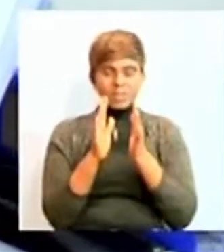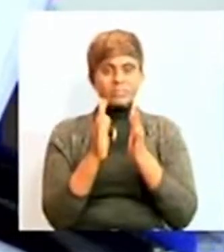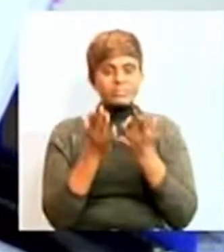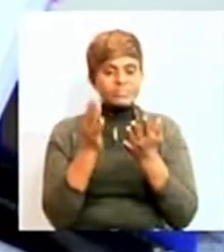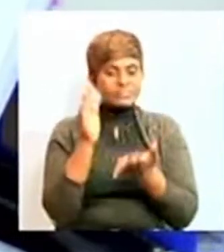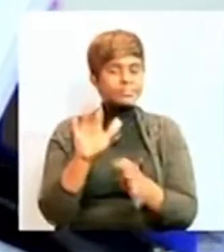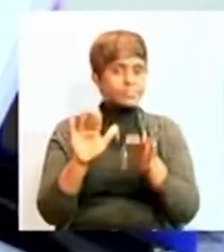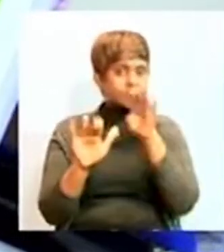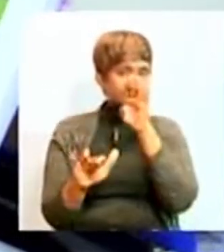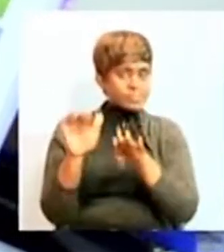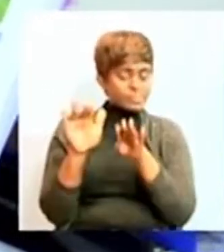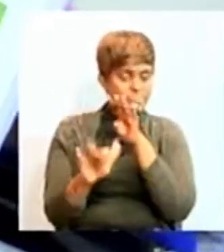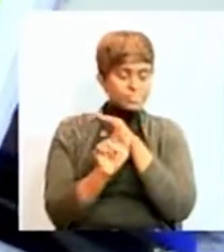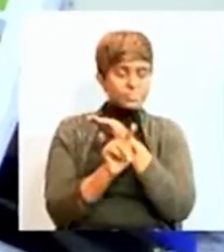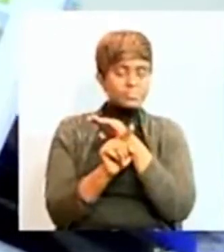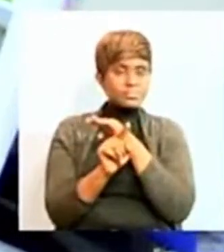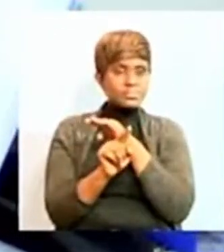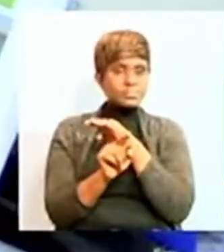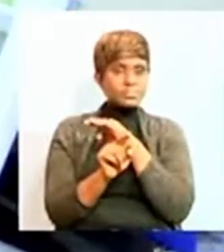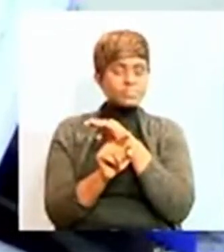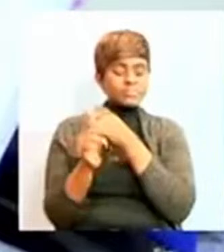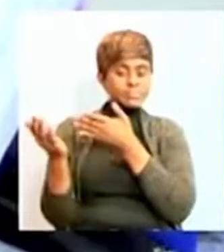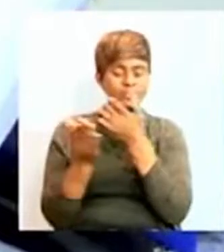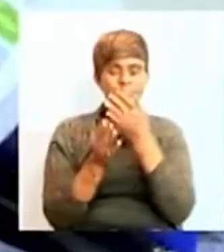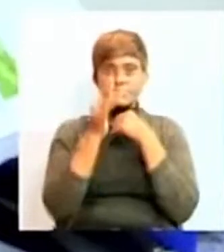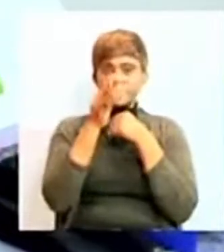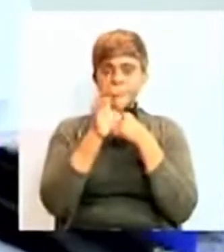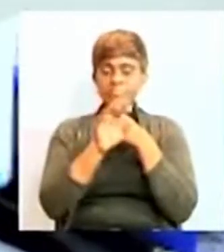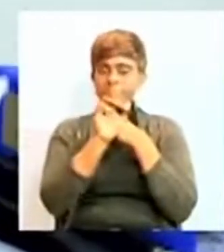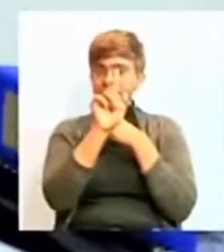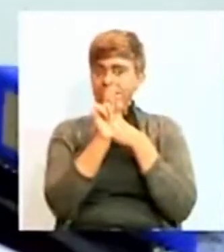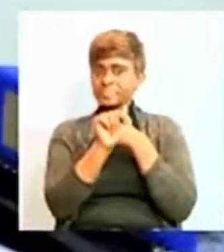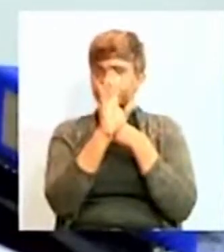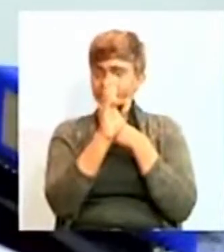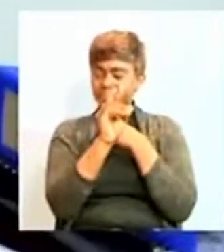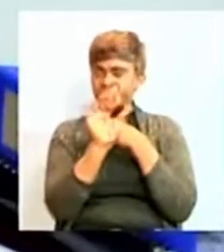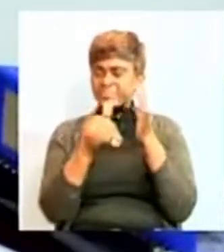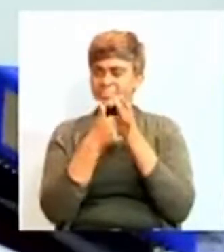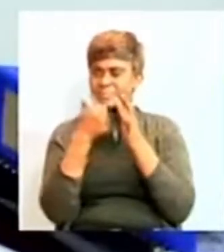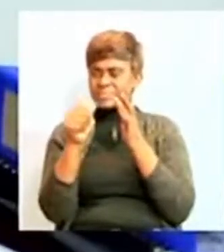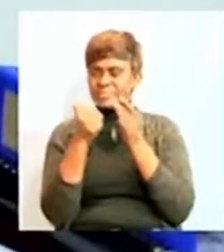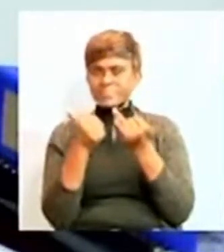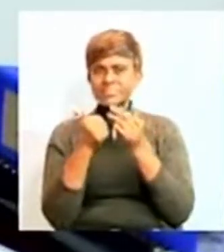the balance, you have brought forward the balance of 1.7. How do you